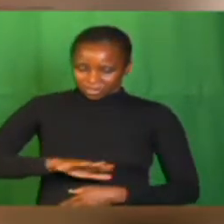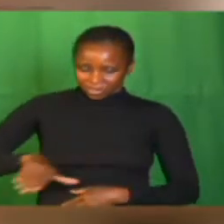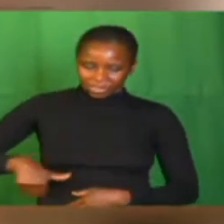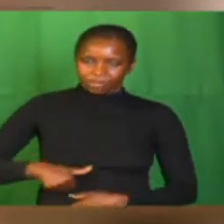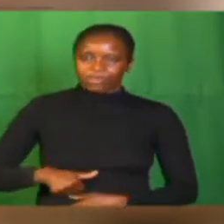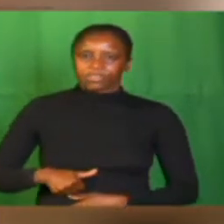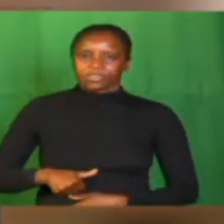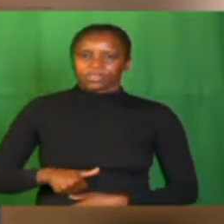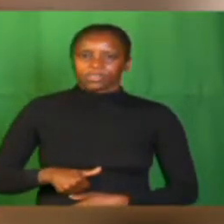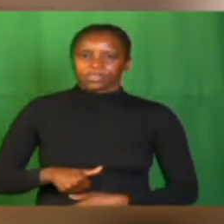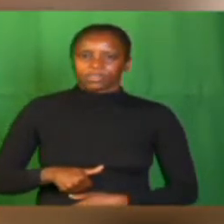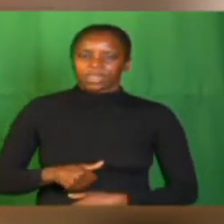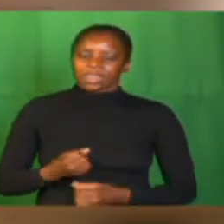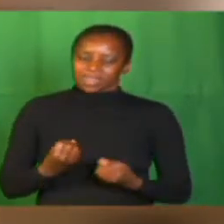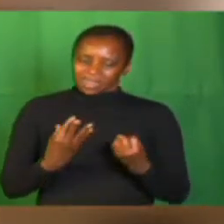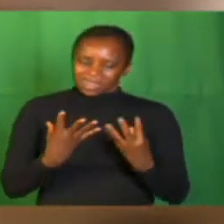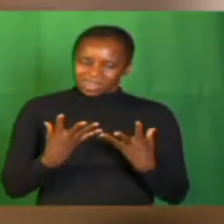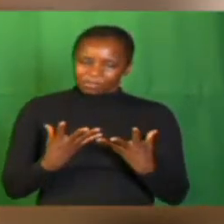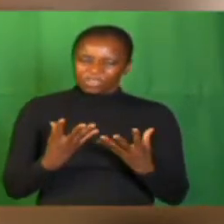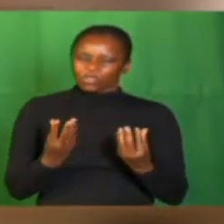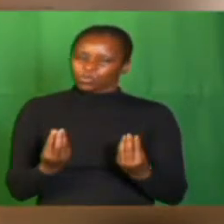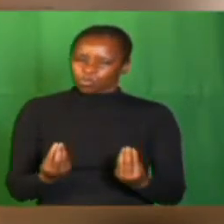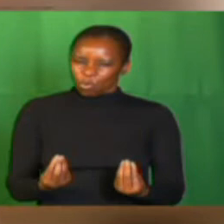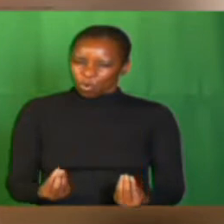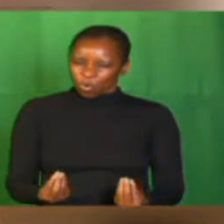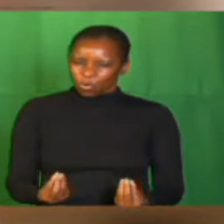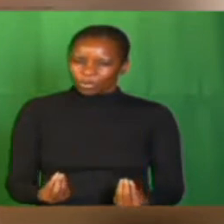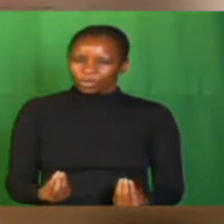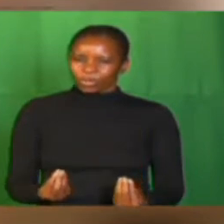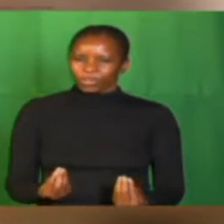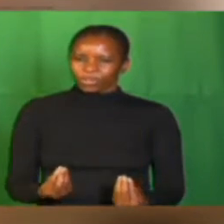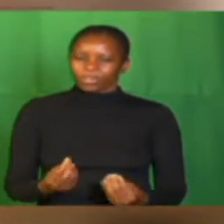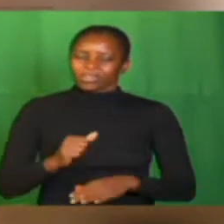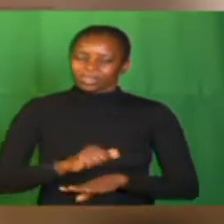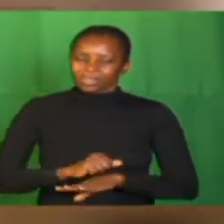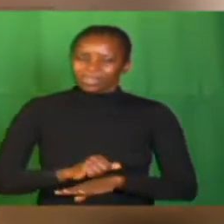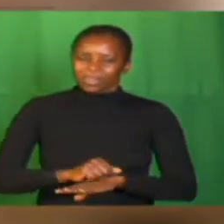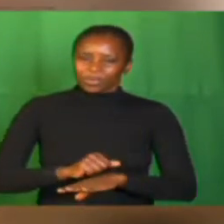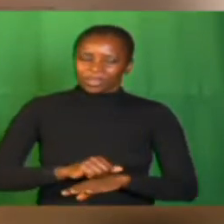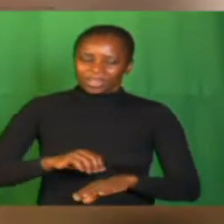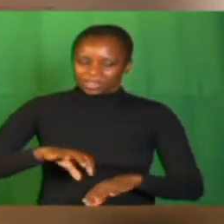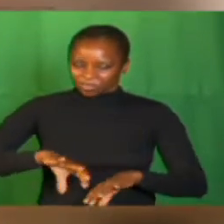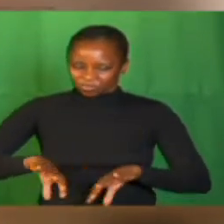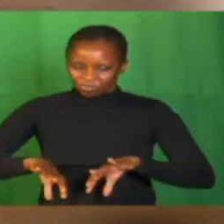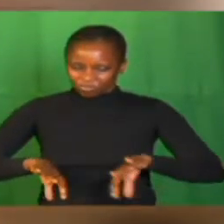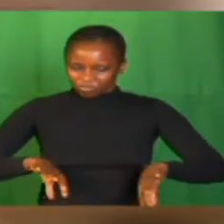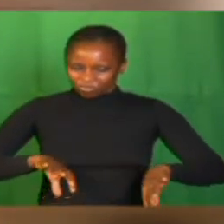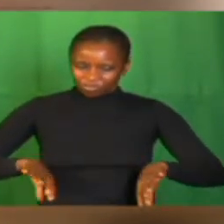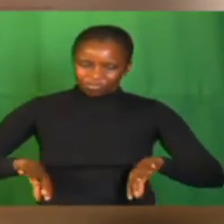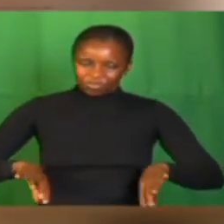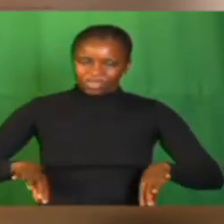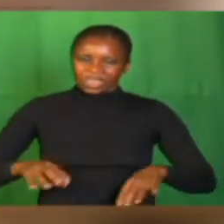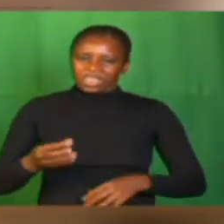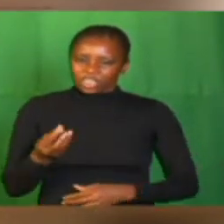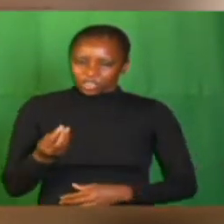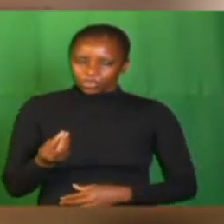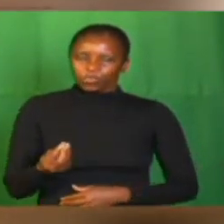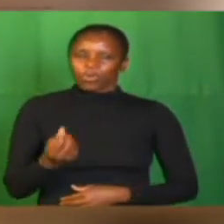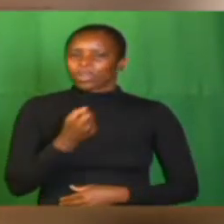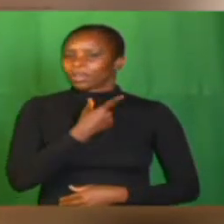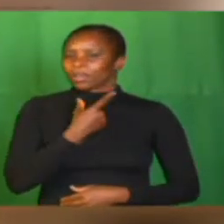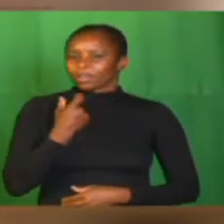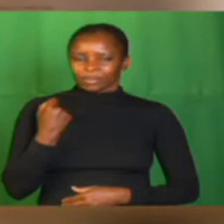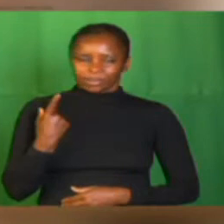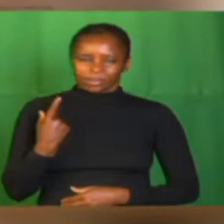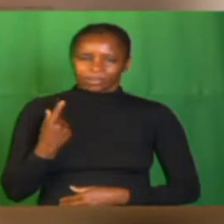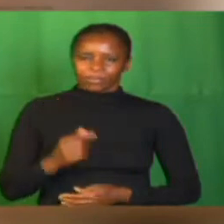numbers smaller so that it can be spread easily and you work out in smaller numbers. And